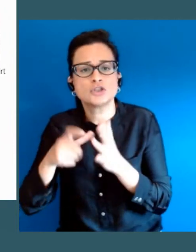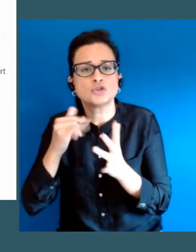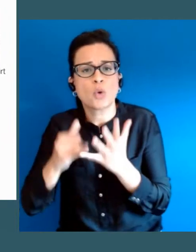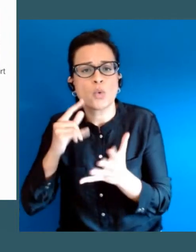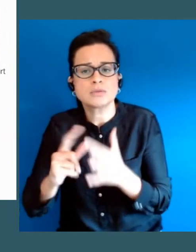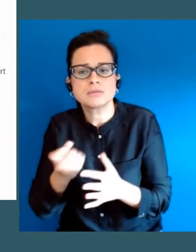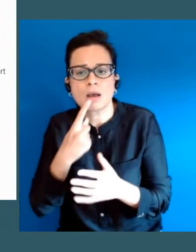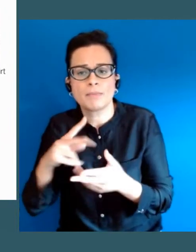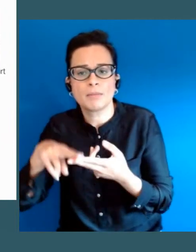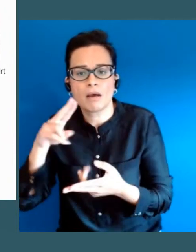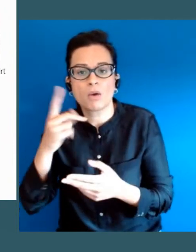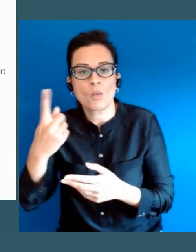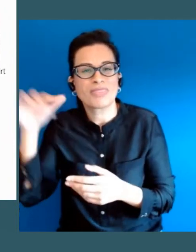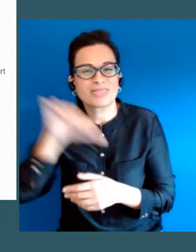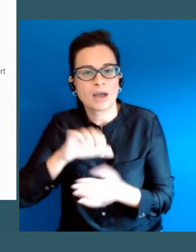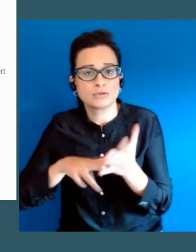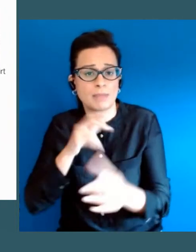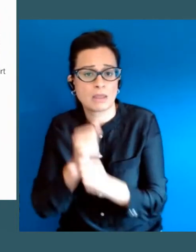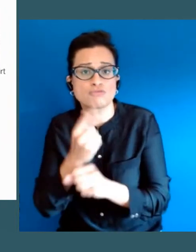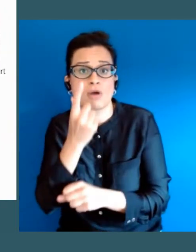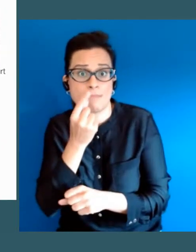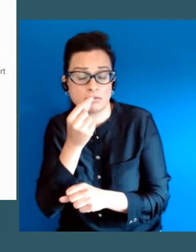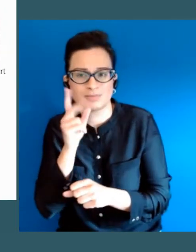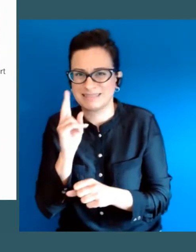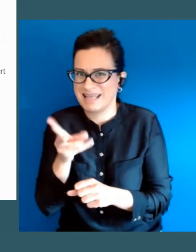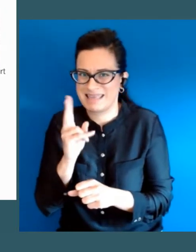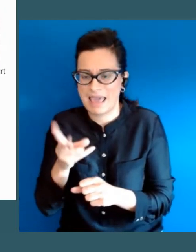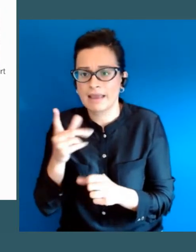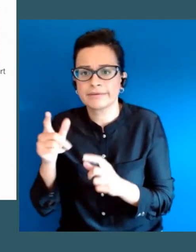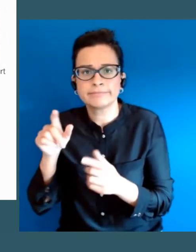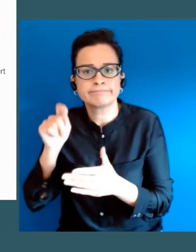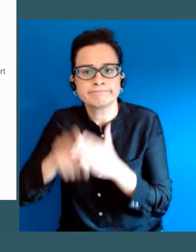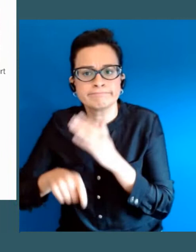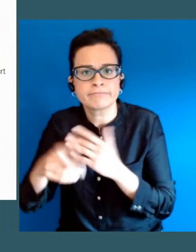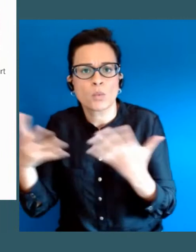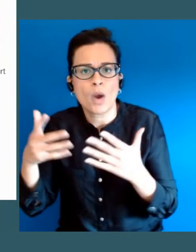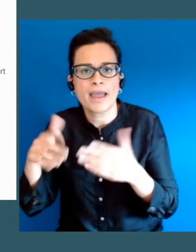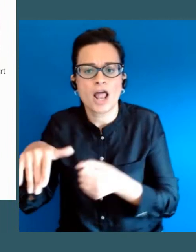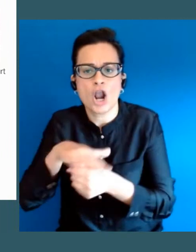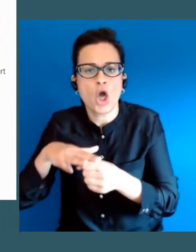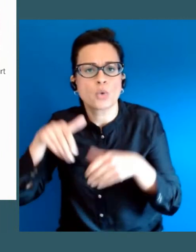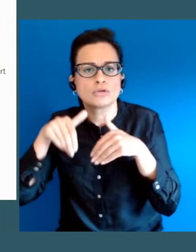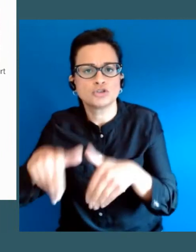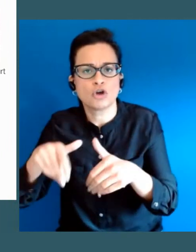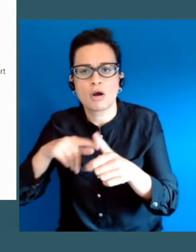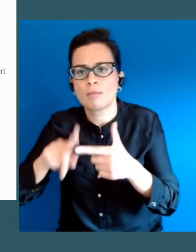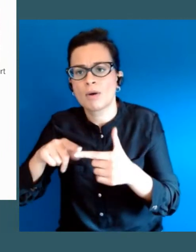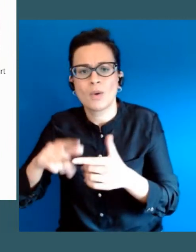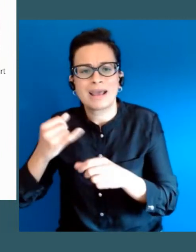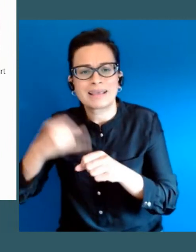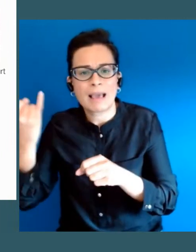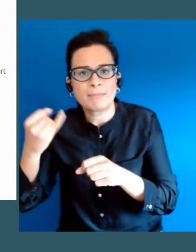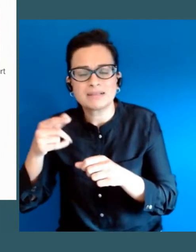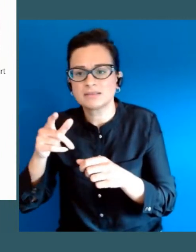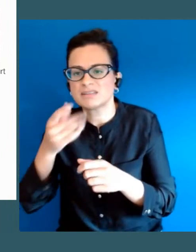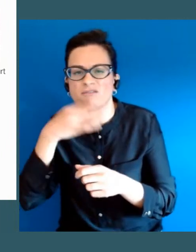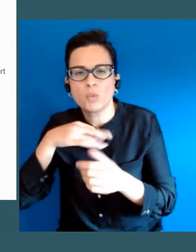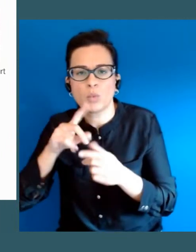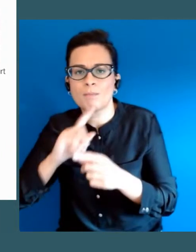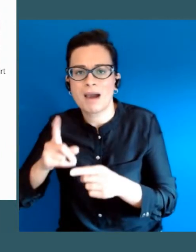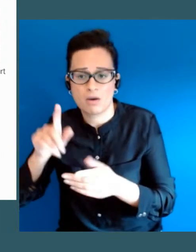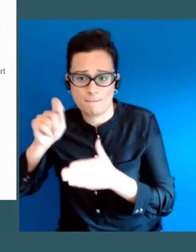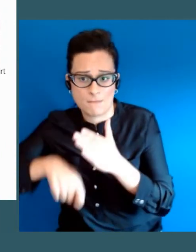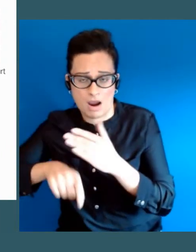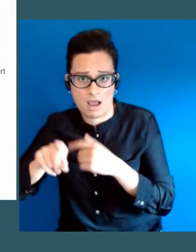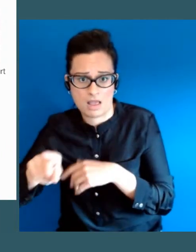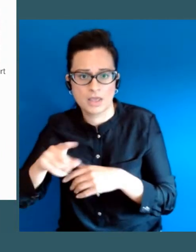1,000 milligrams, which again can be obtained in local supermarkets or chemists for a few pounds. Interestingly, a lot